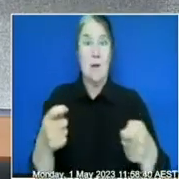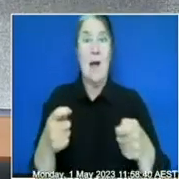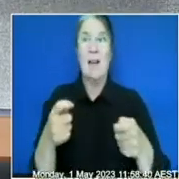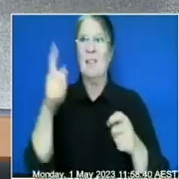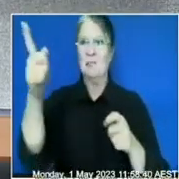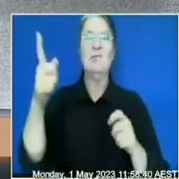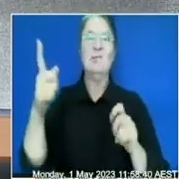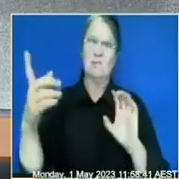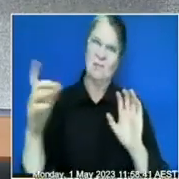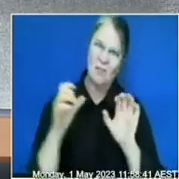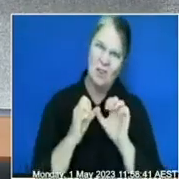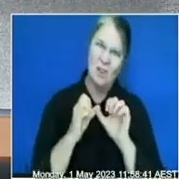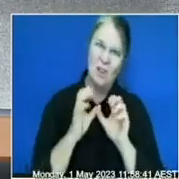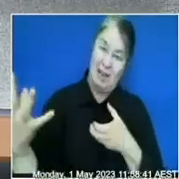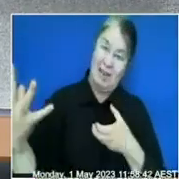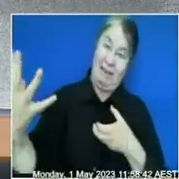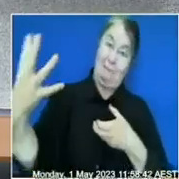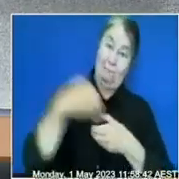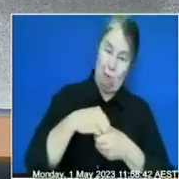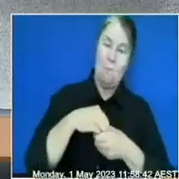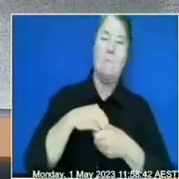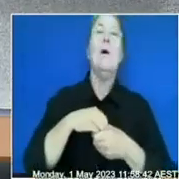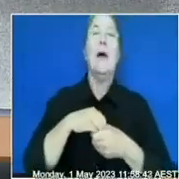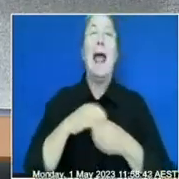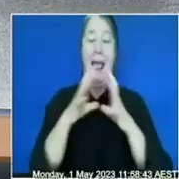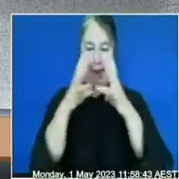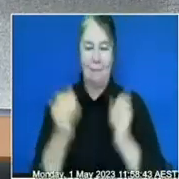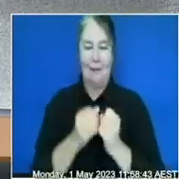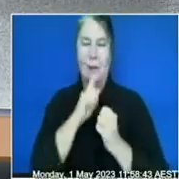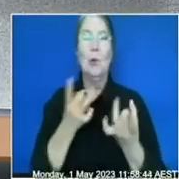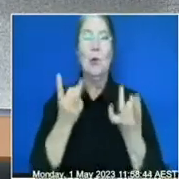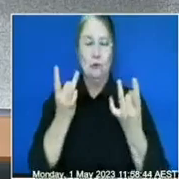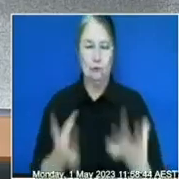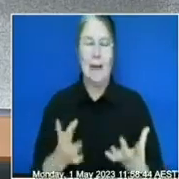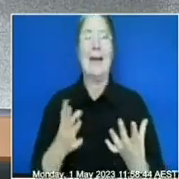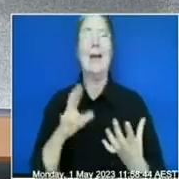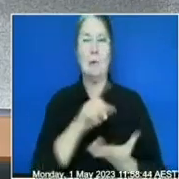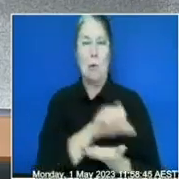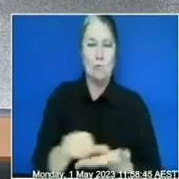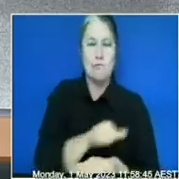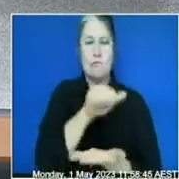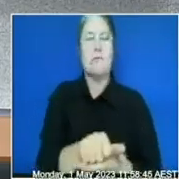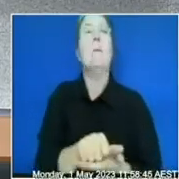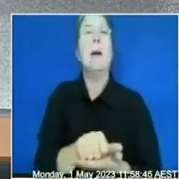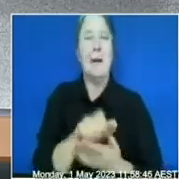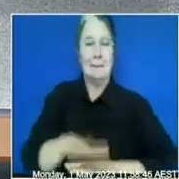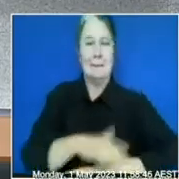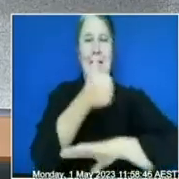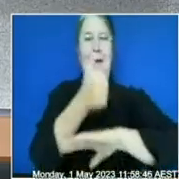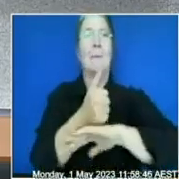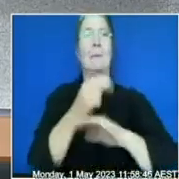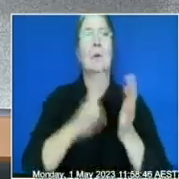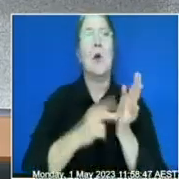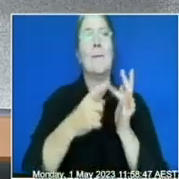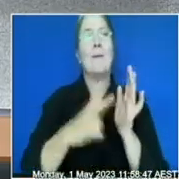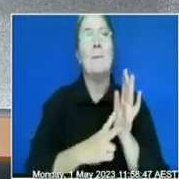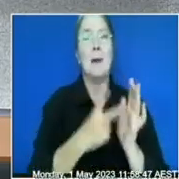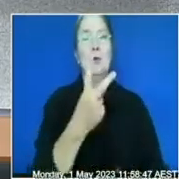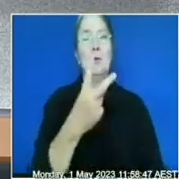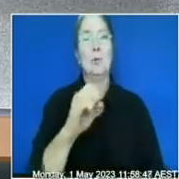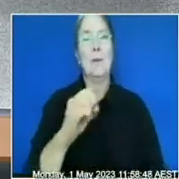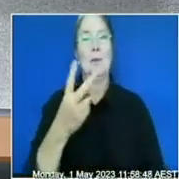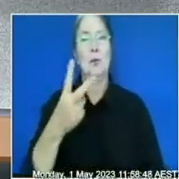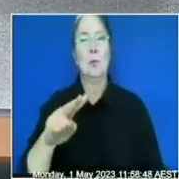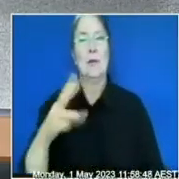you would accept that no matter how remarkable those services are, they ought not be judged, their